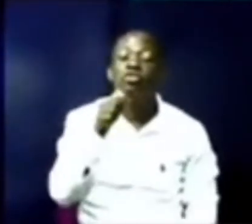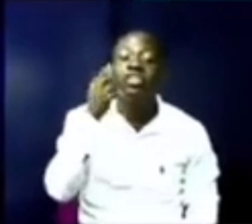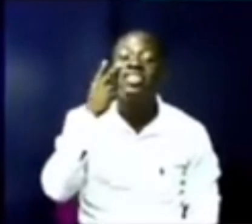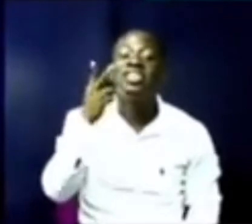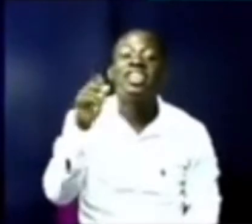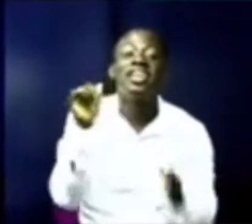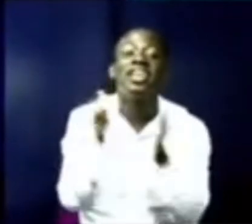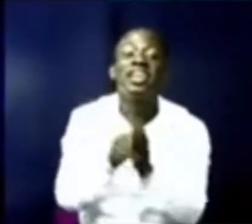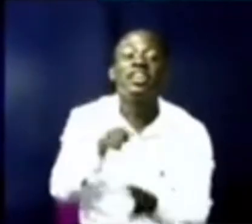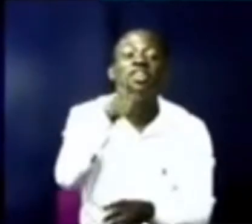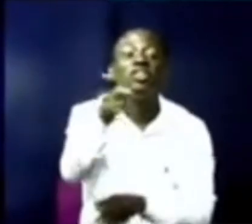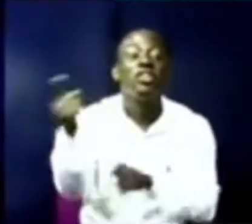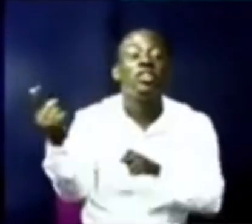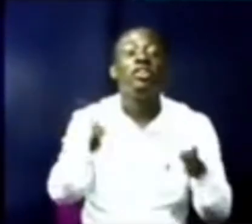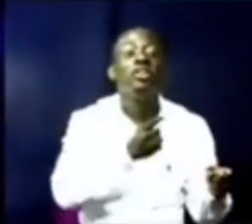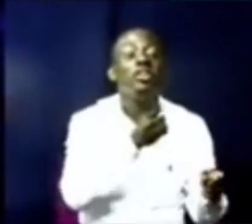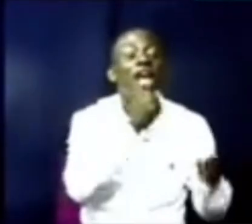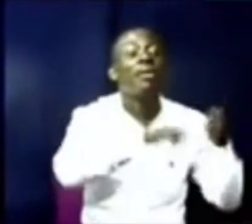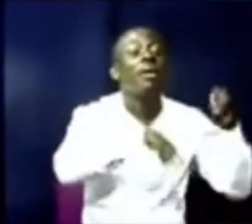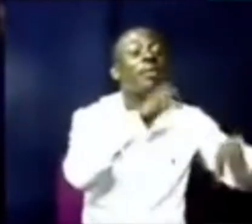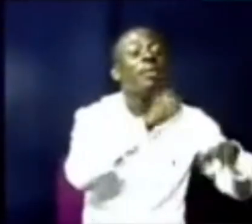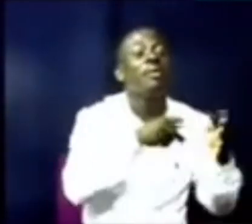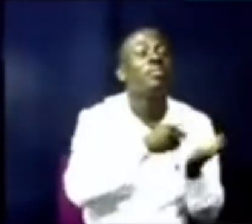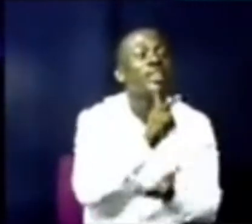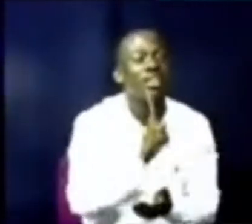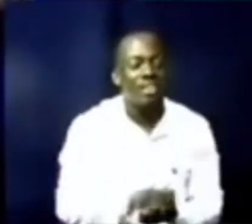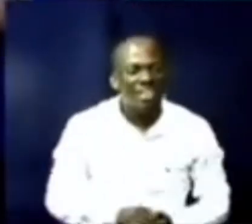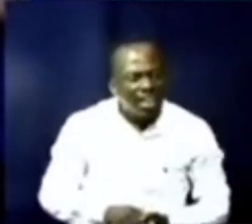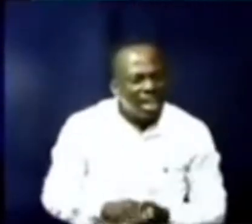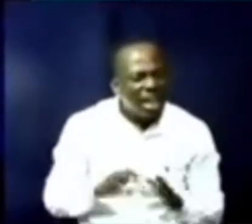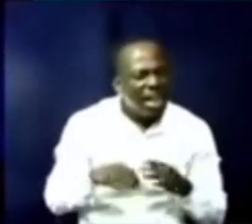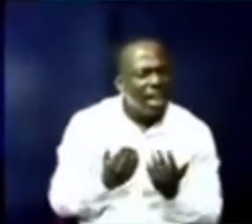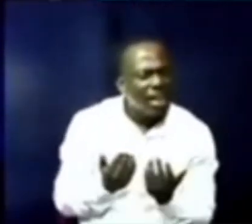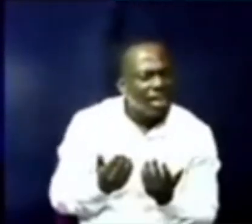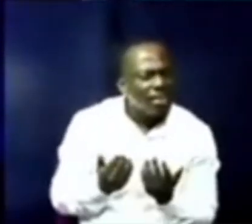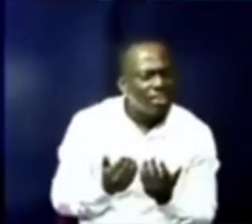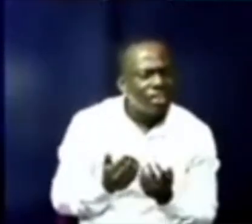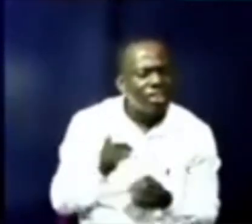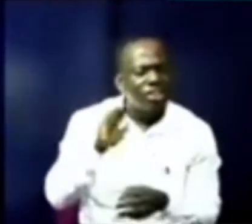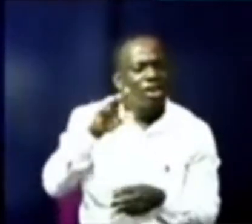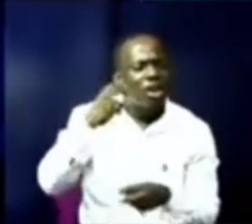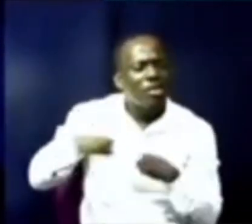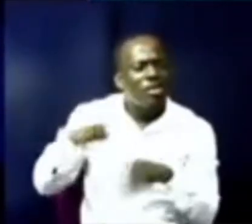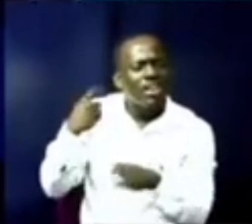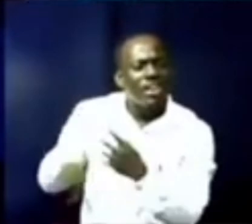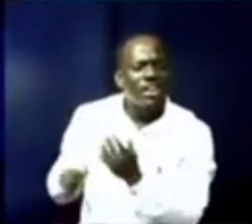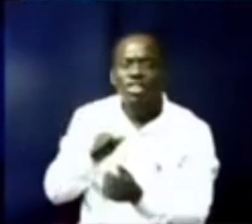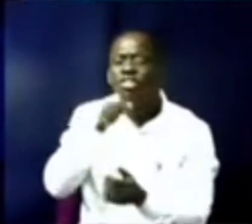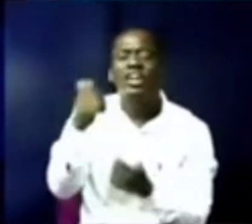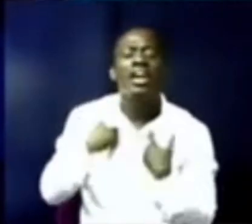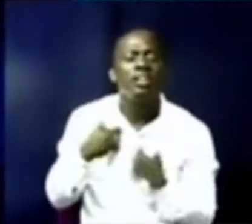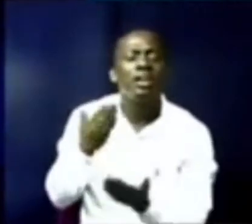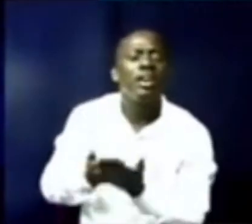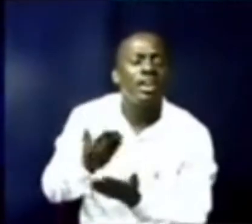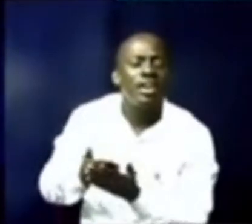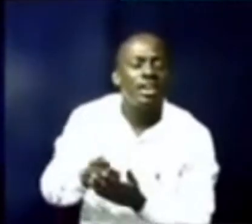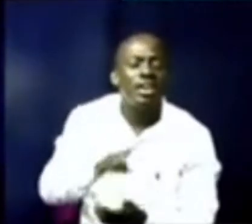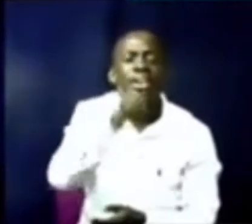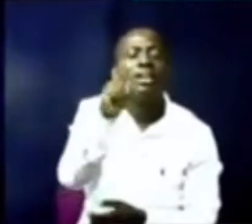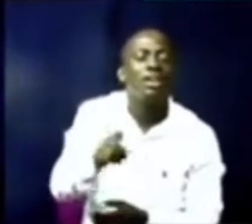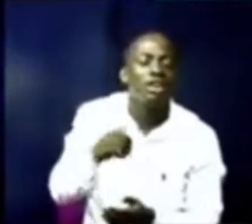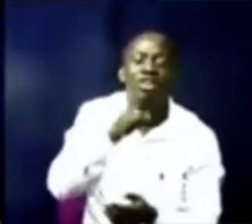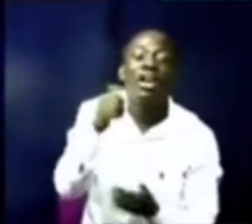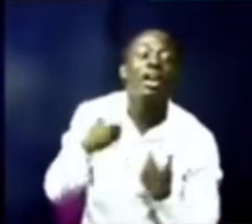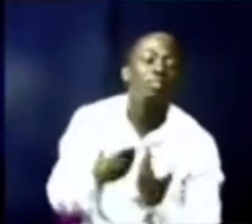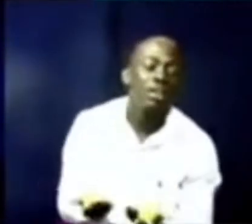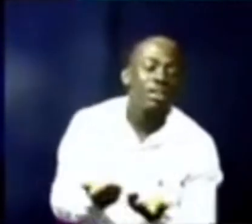didn't or don't you have money? But what is your problem? Oh, baby, I know what throw about me. I said, oh, Elder Eric, man,